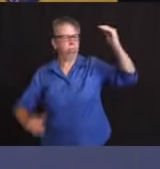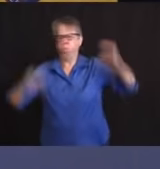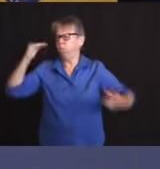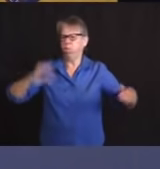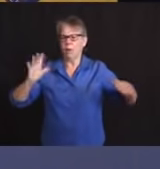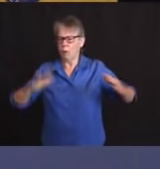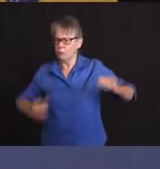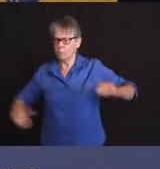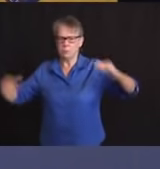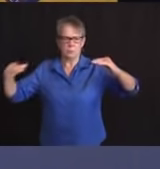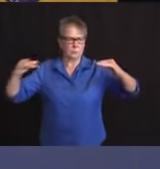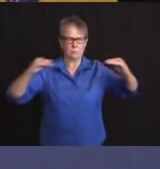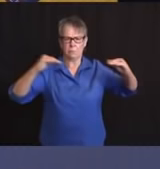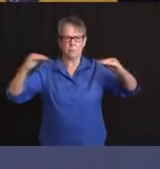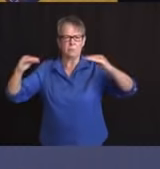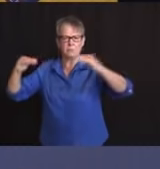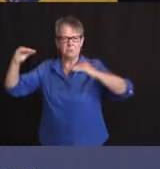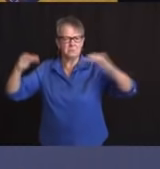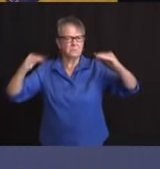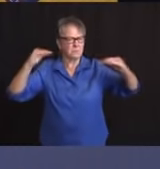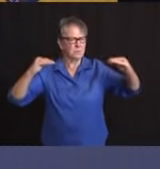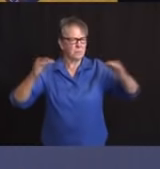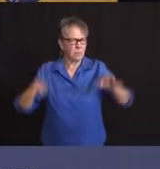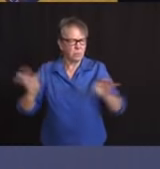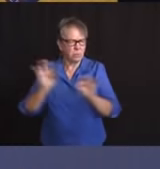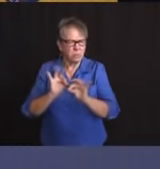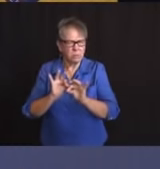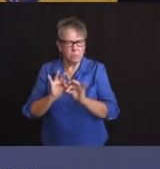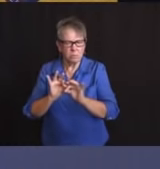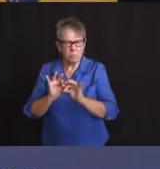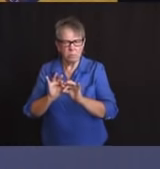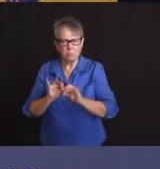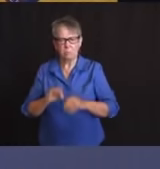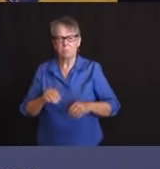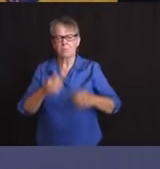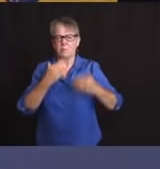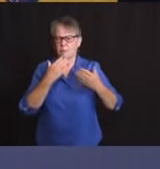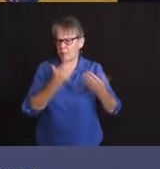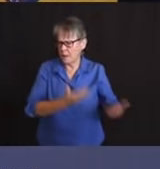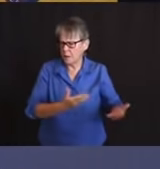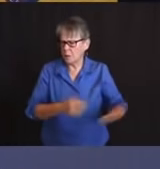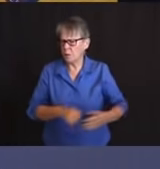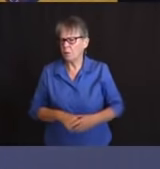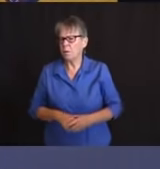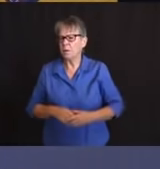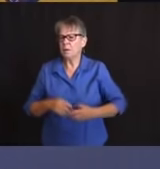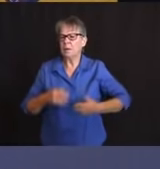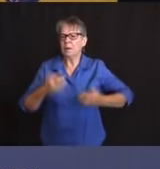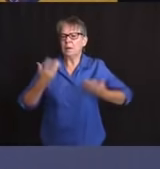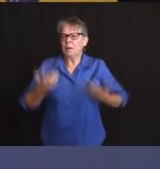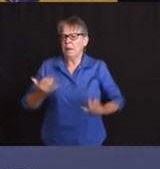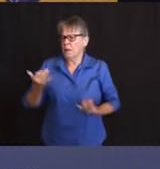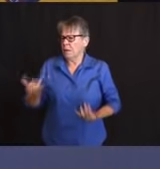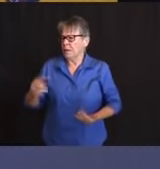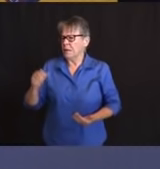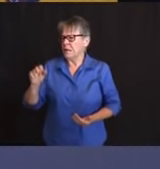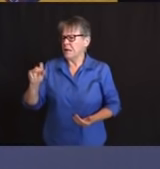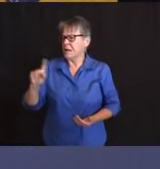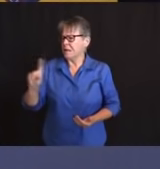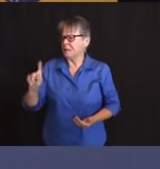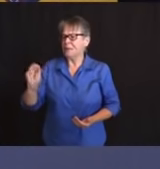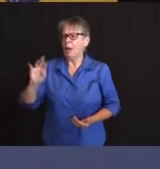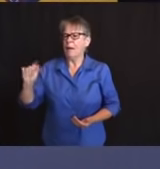us. Zakiya is not giving prepared remarks, but I just want to make sure that everyone knows that Zakiya, whose